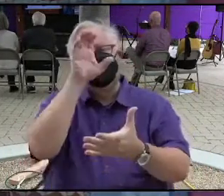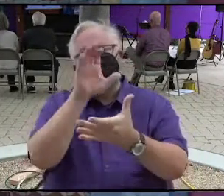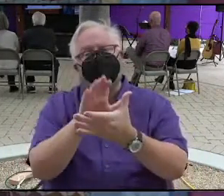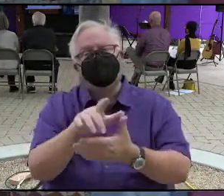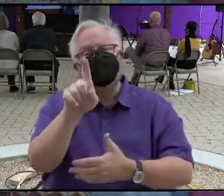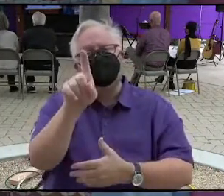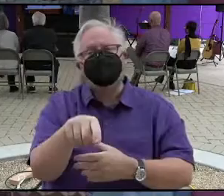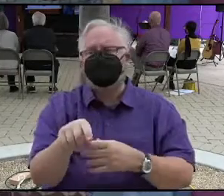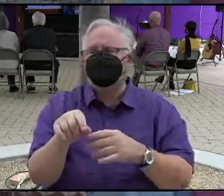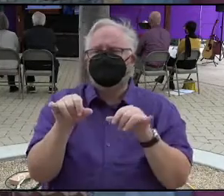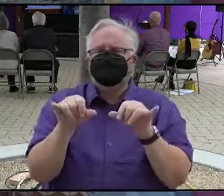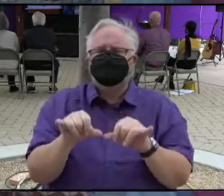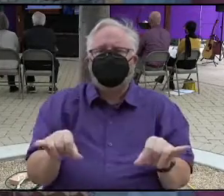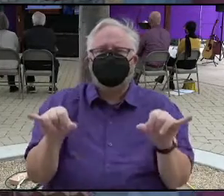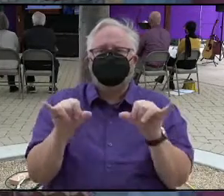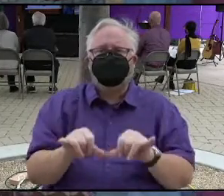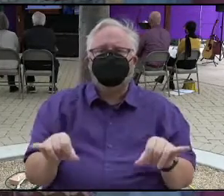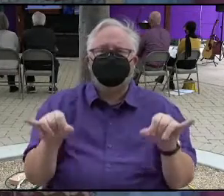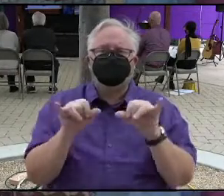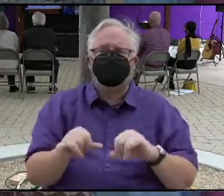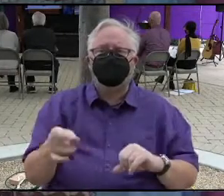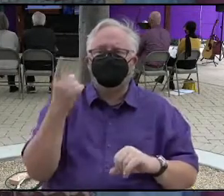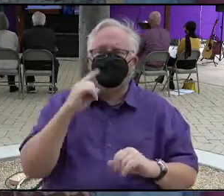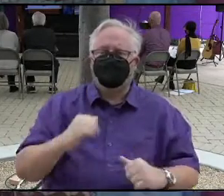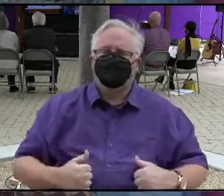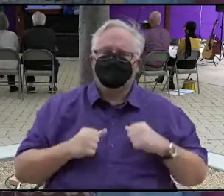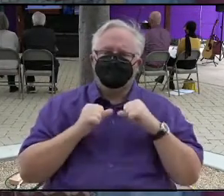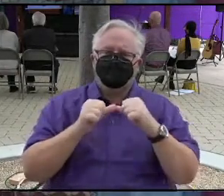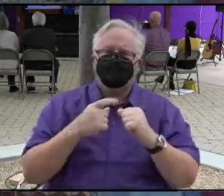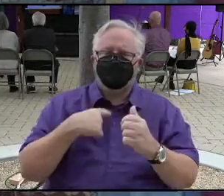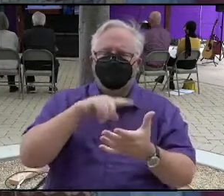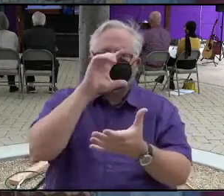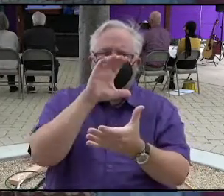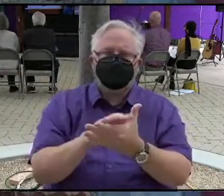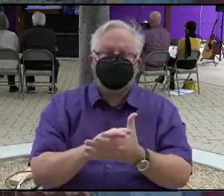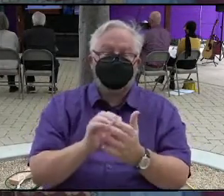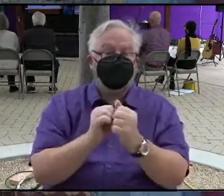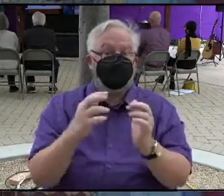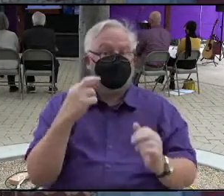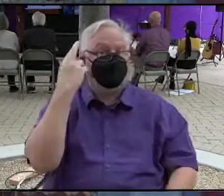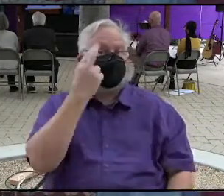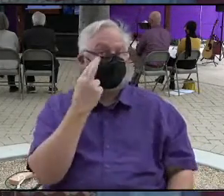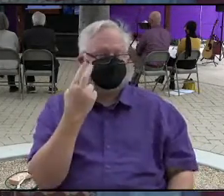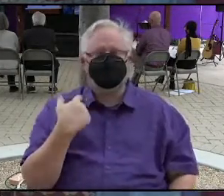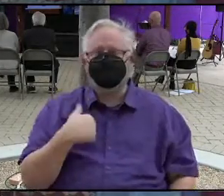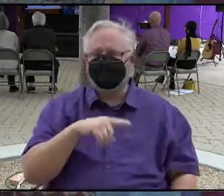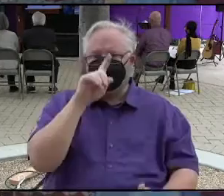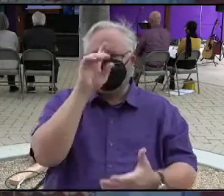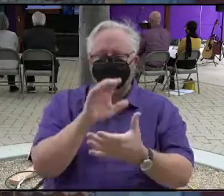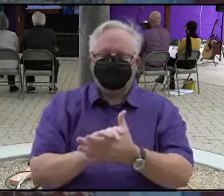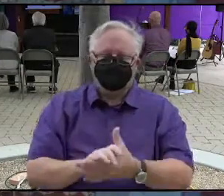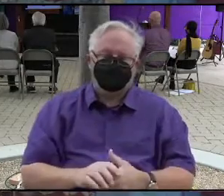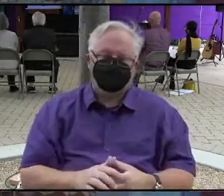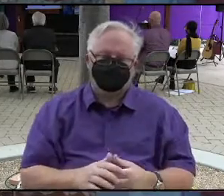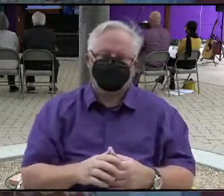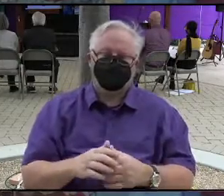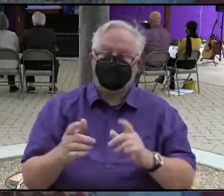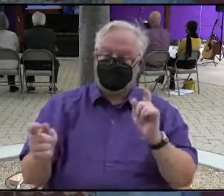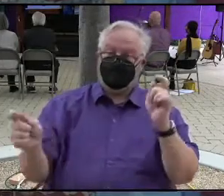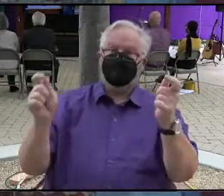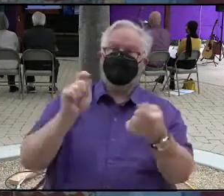need sameness to survive. We believe that, unconsciously, we believe that change will